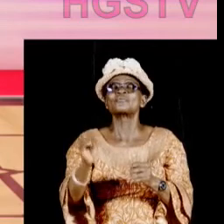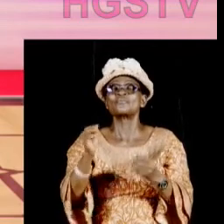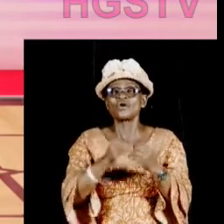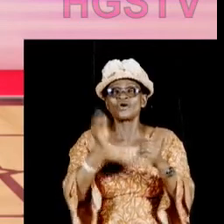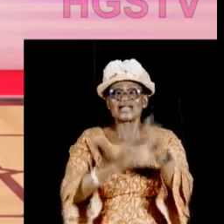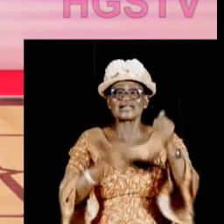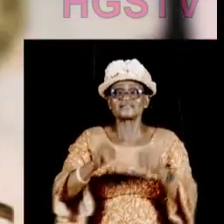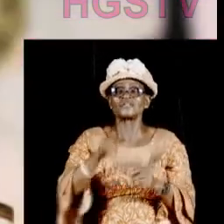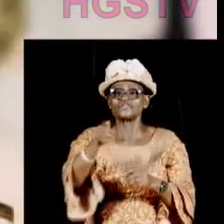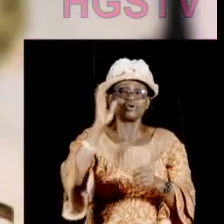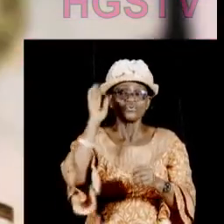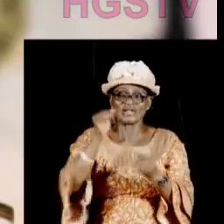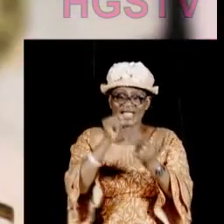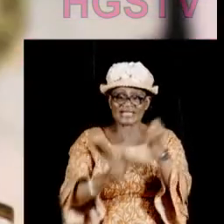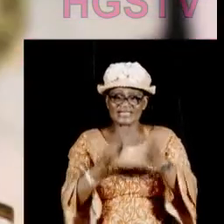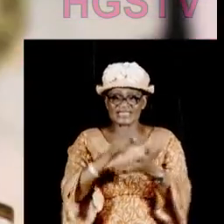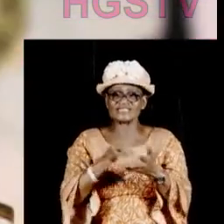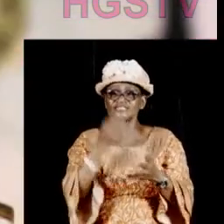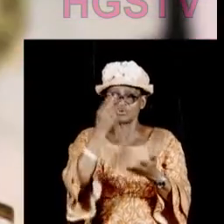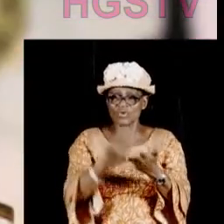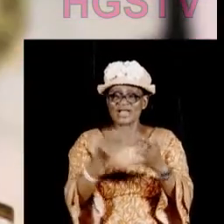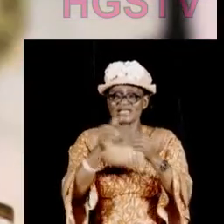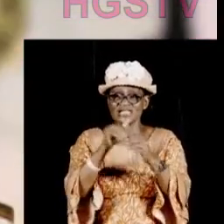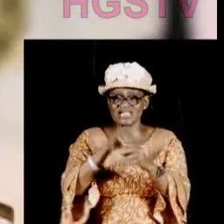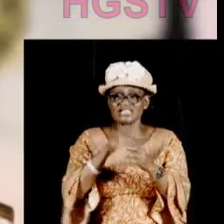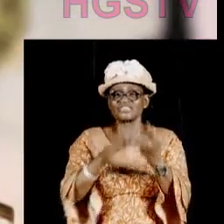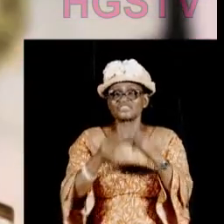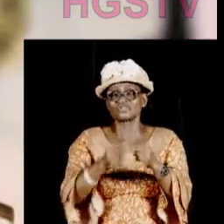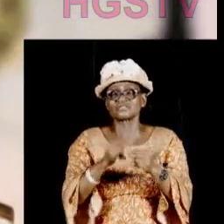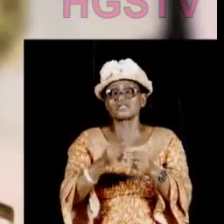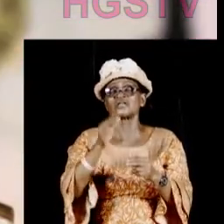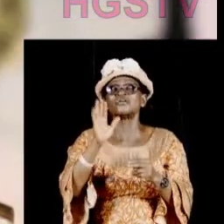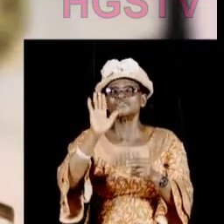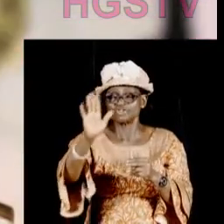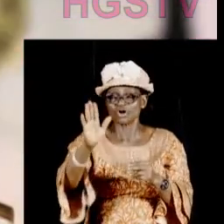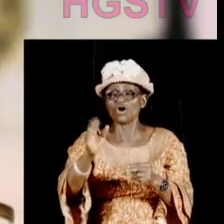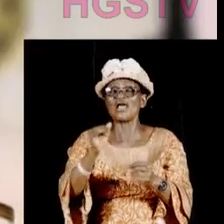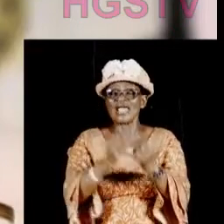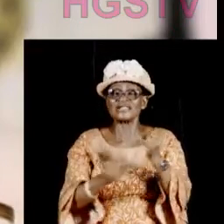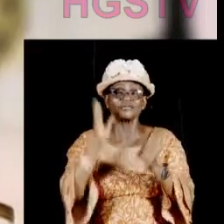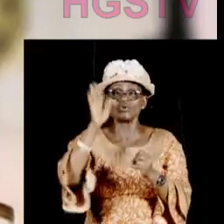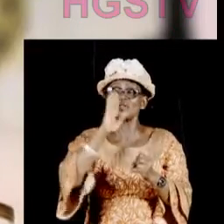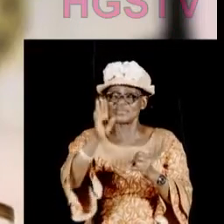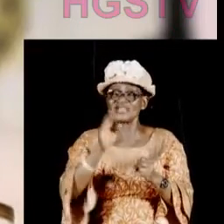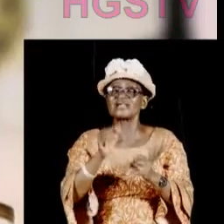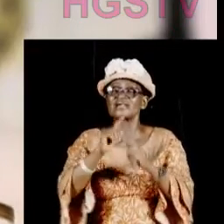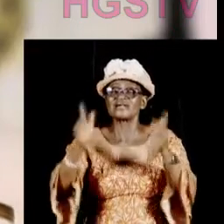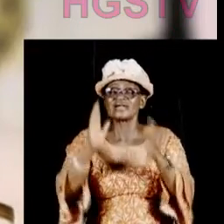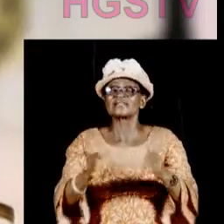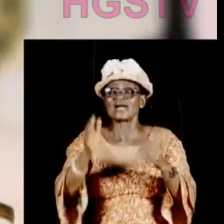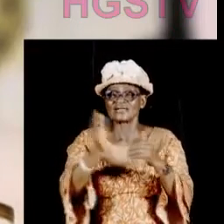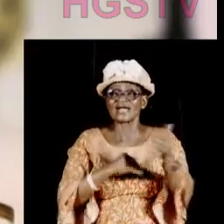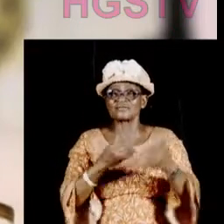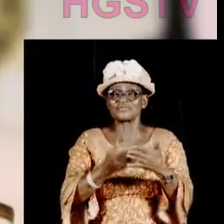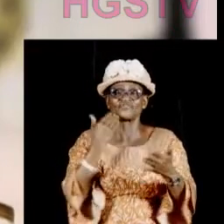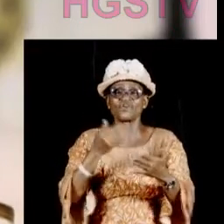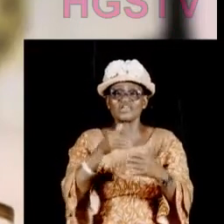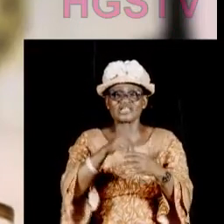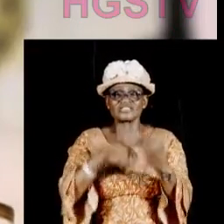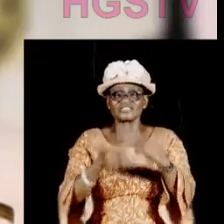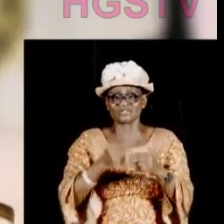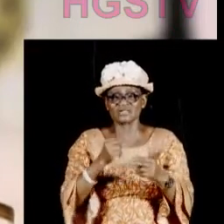in Jesus' name. Your latter end will be greater than the former in Jesus' name. This is the story of Job,